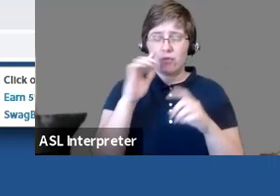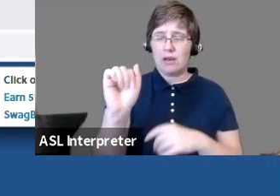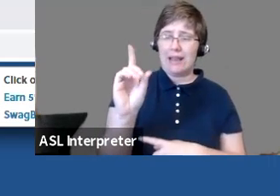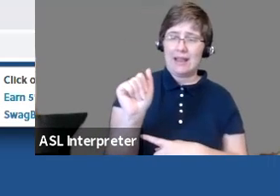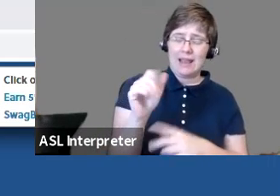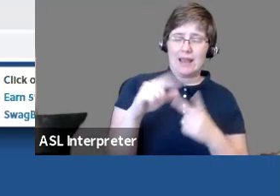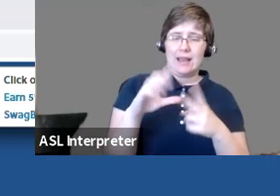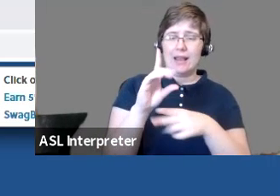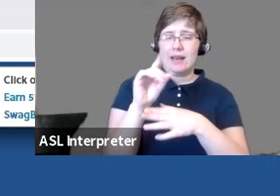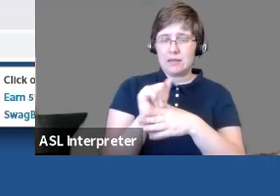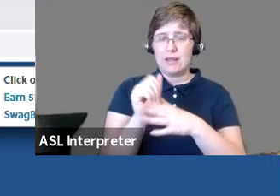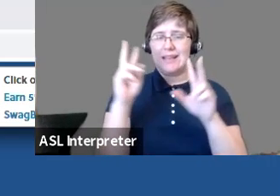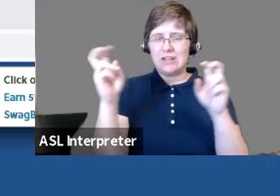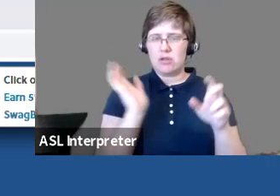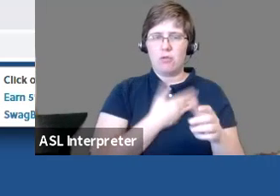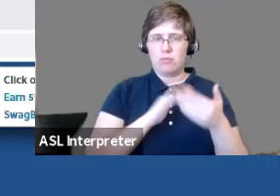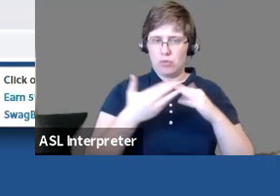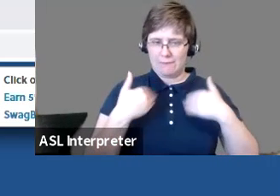and disability issues in our community.